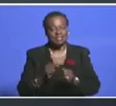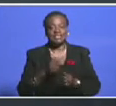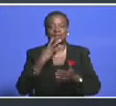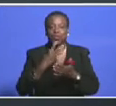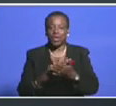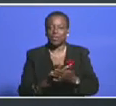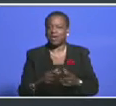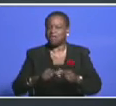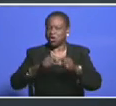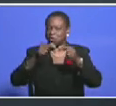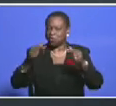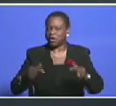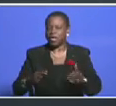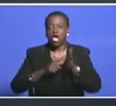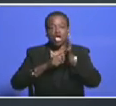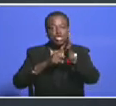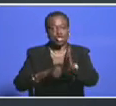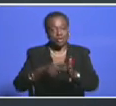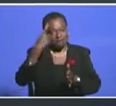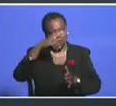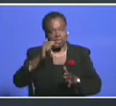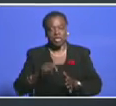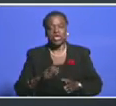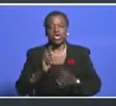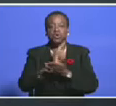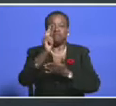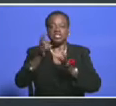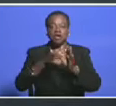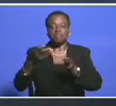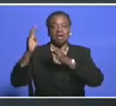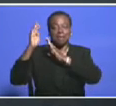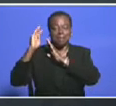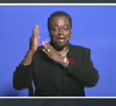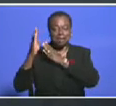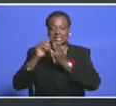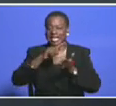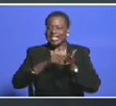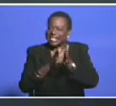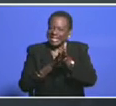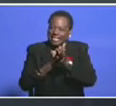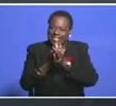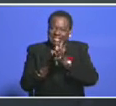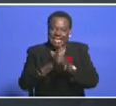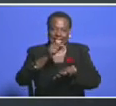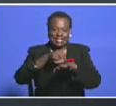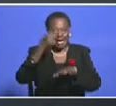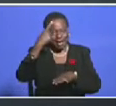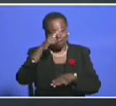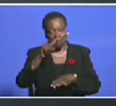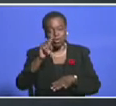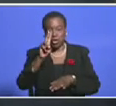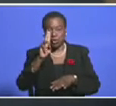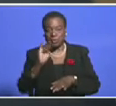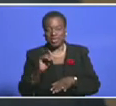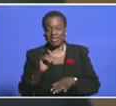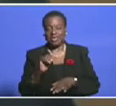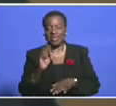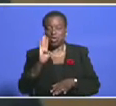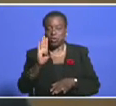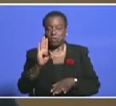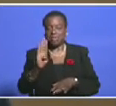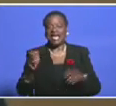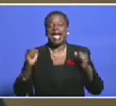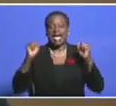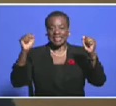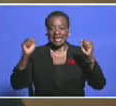great showing for the University of the Bahamas. You know, this is a very exciting time for UB athletics in general